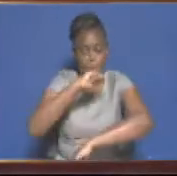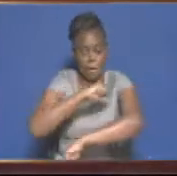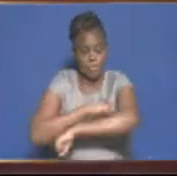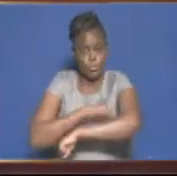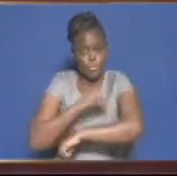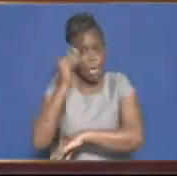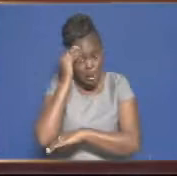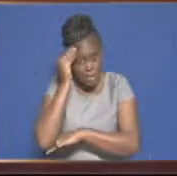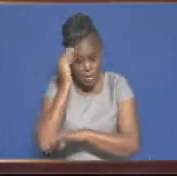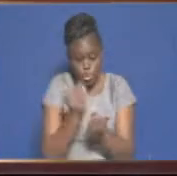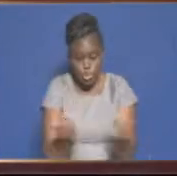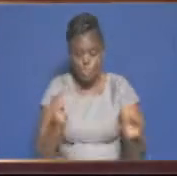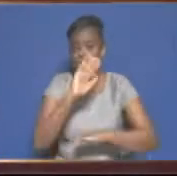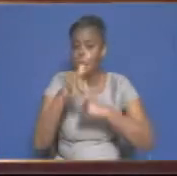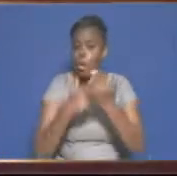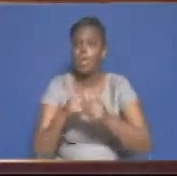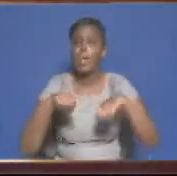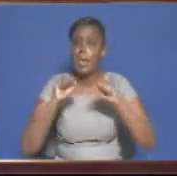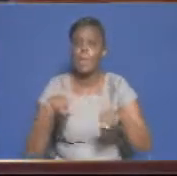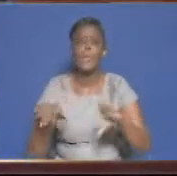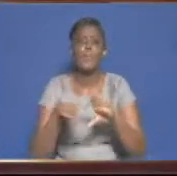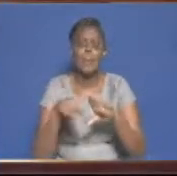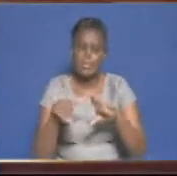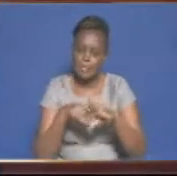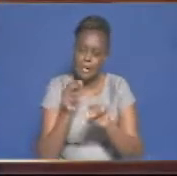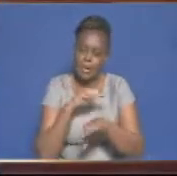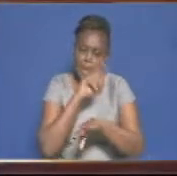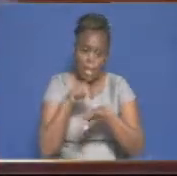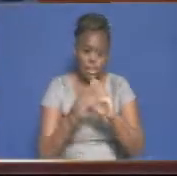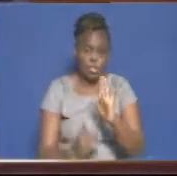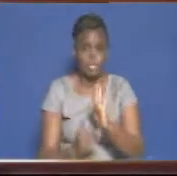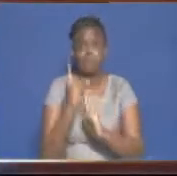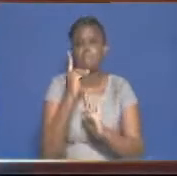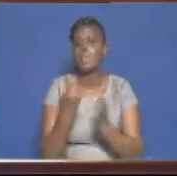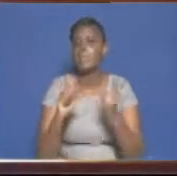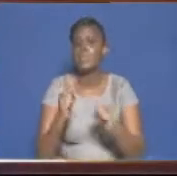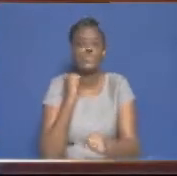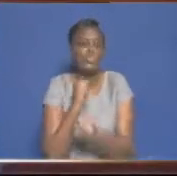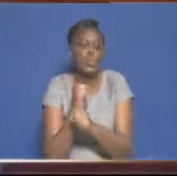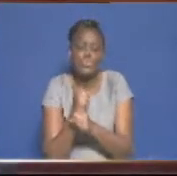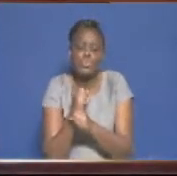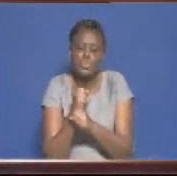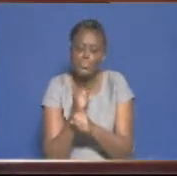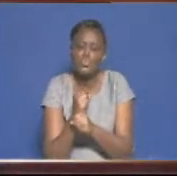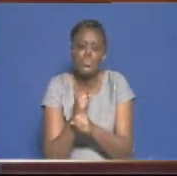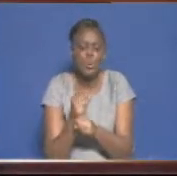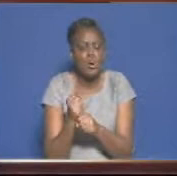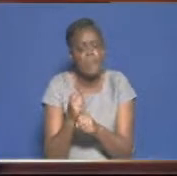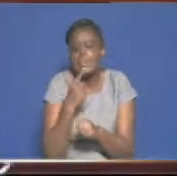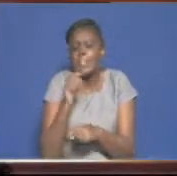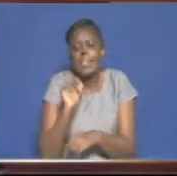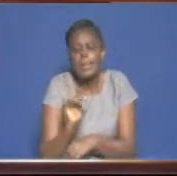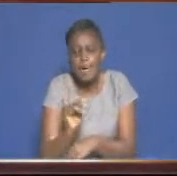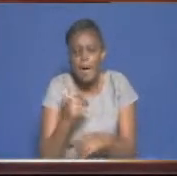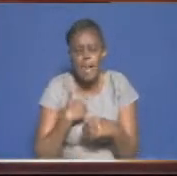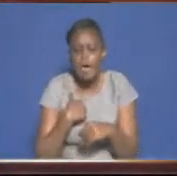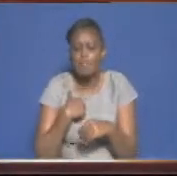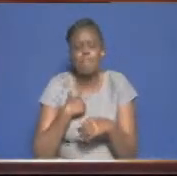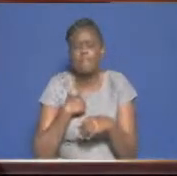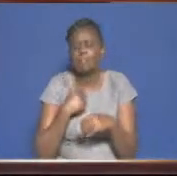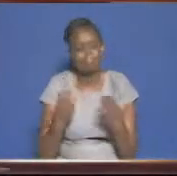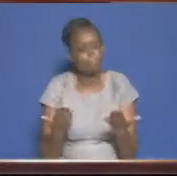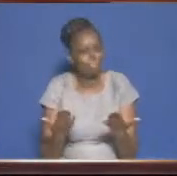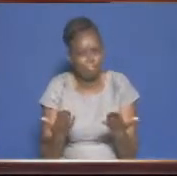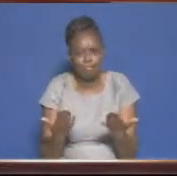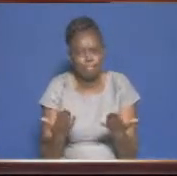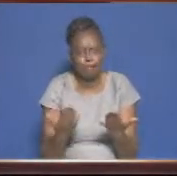children are able to participate in national development. You can't do it in this age by claiming to be having a national education.